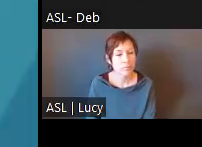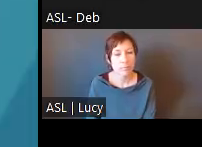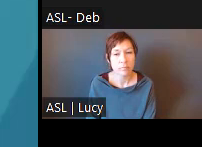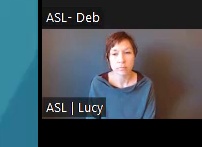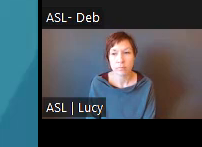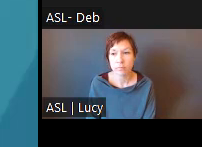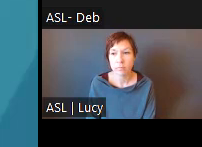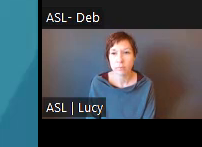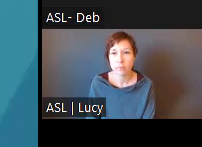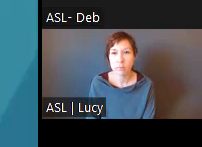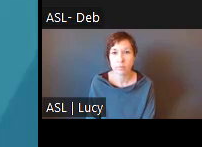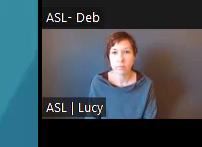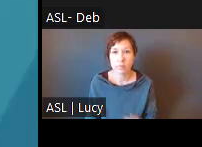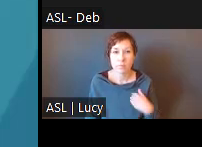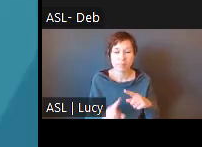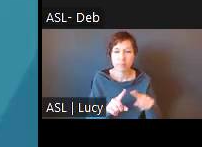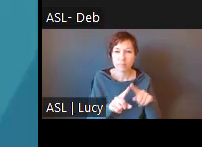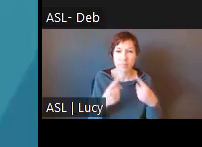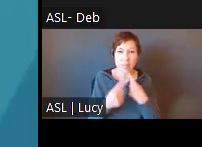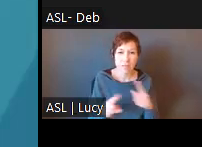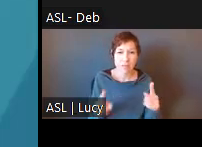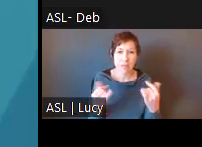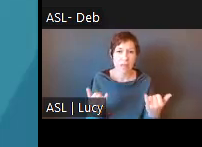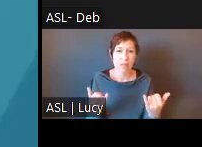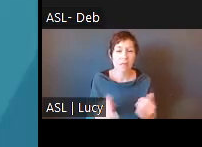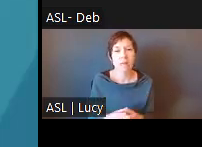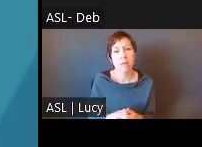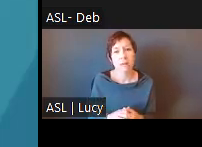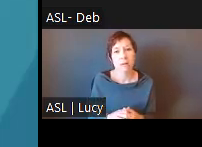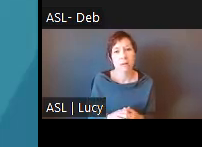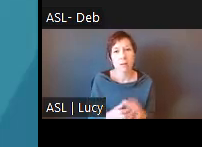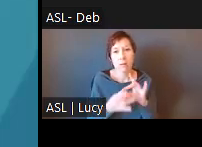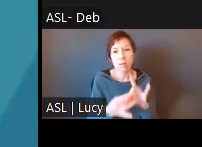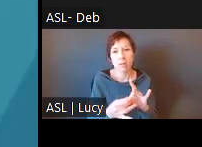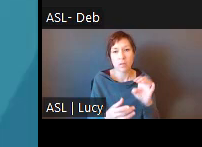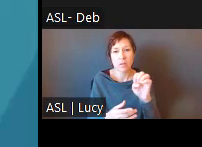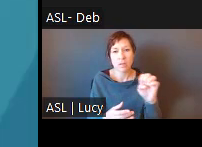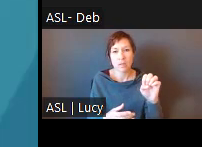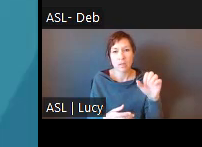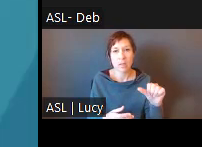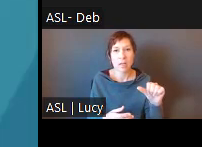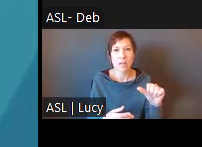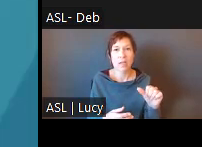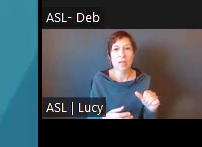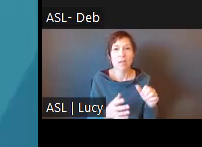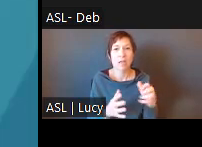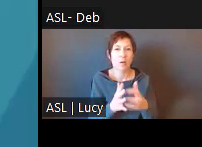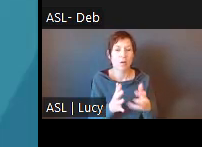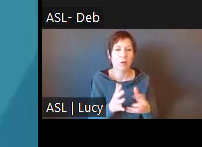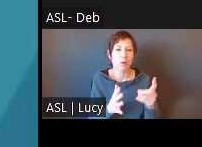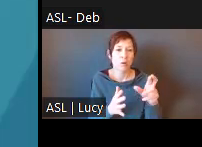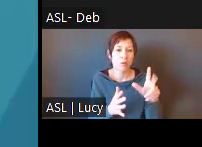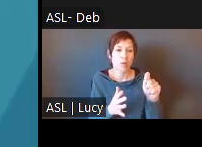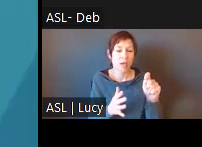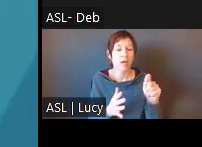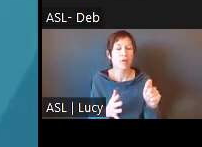So we have a number of announcements today. They all refer to EEA's draft environmental justice strategy, which is now out for